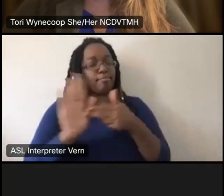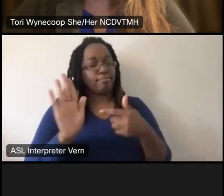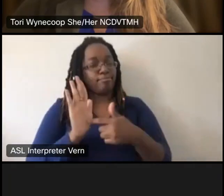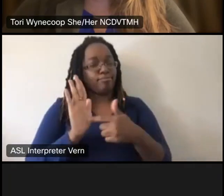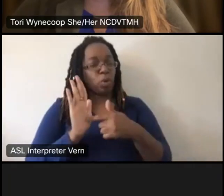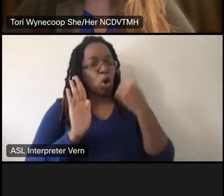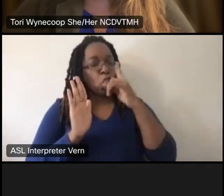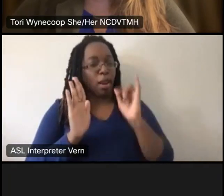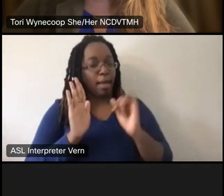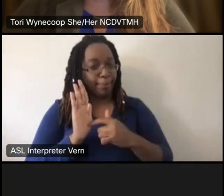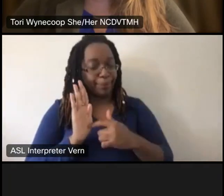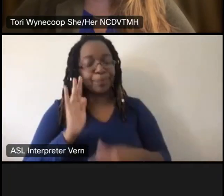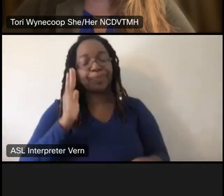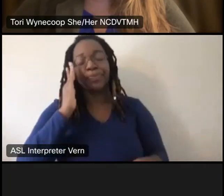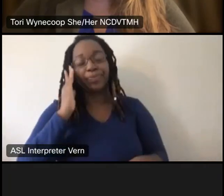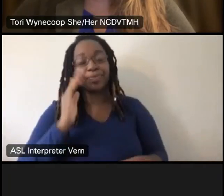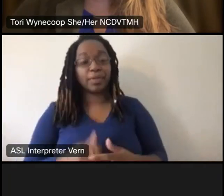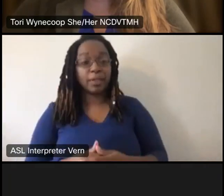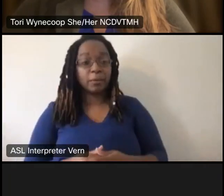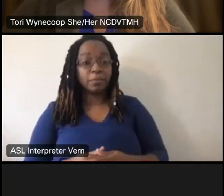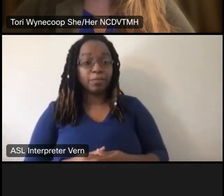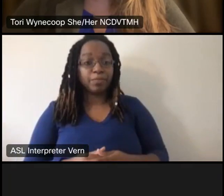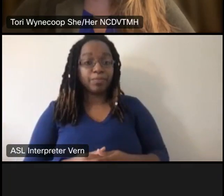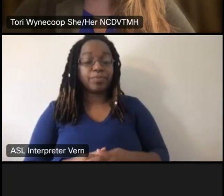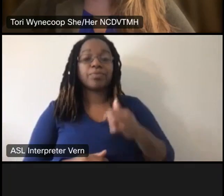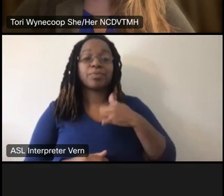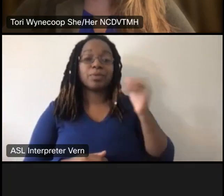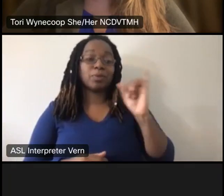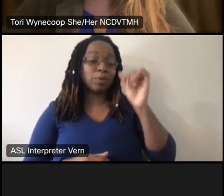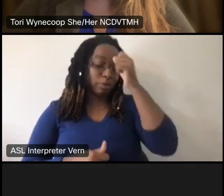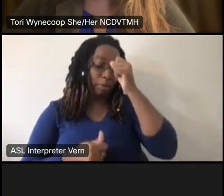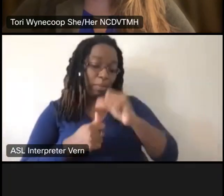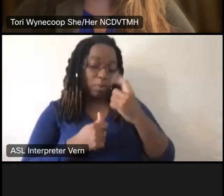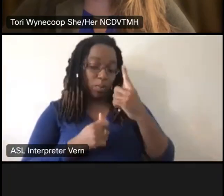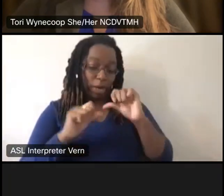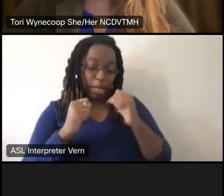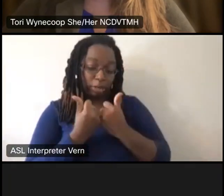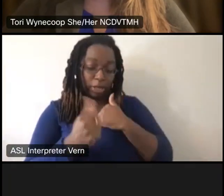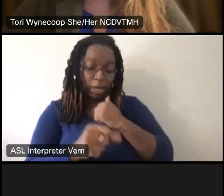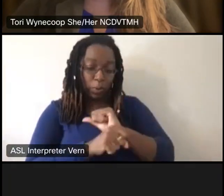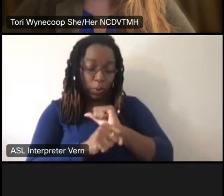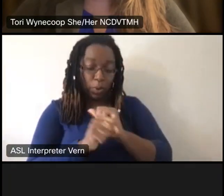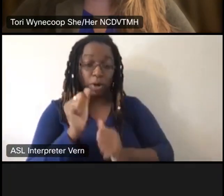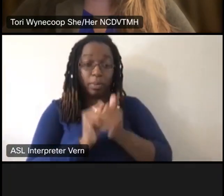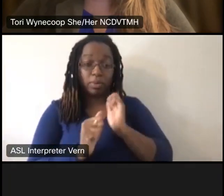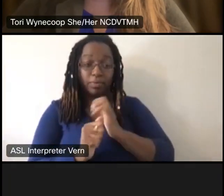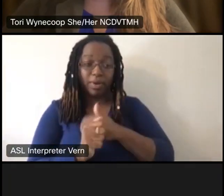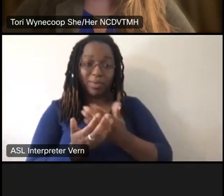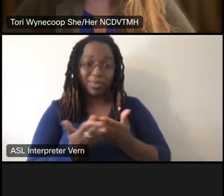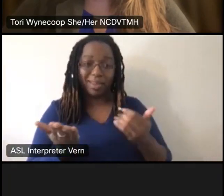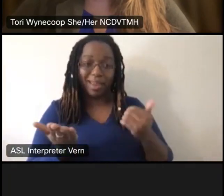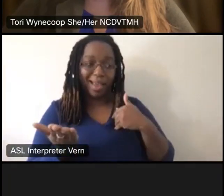as well. I just real quick remember at an agency I worked at, most of our materials had pictures of younger